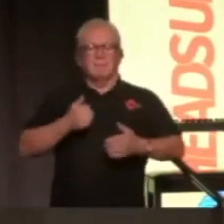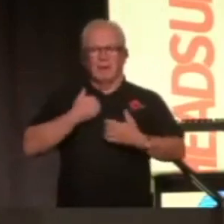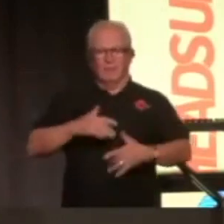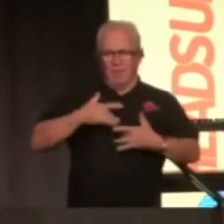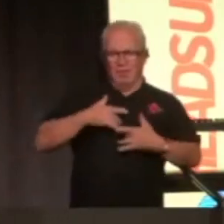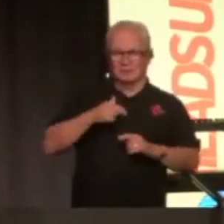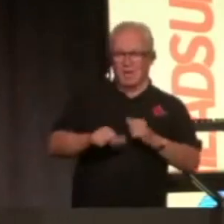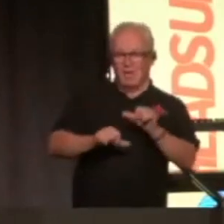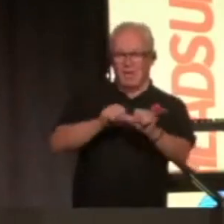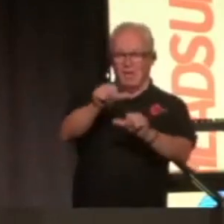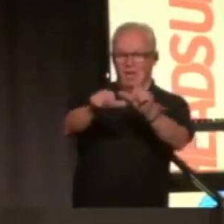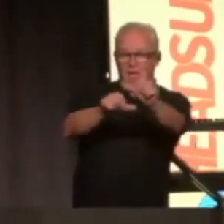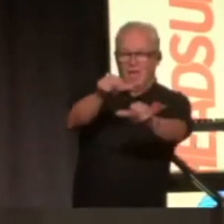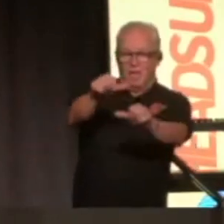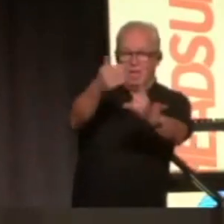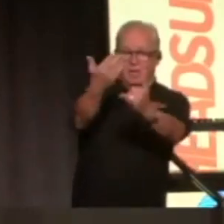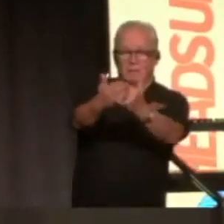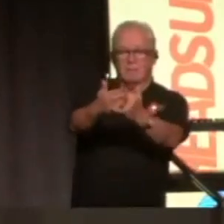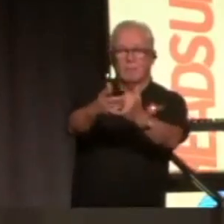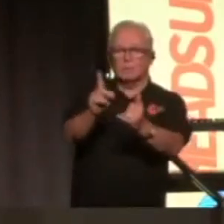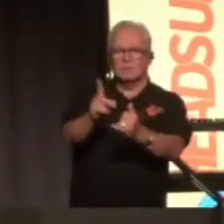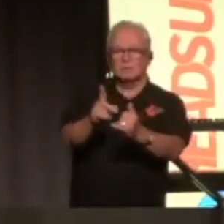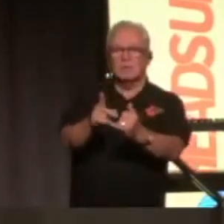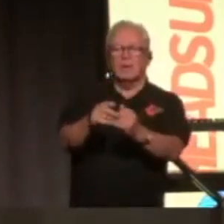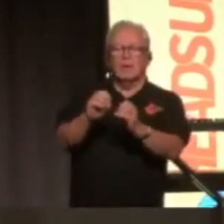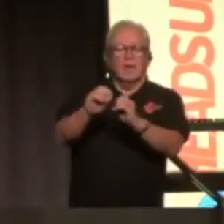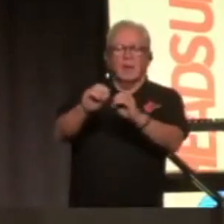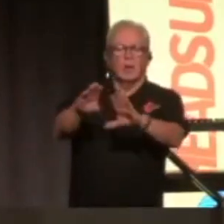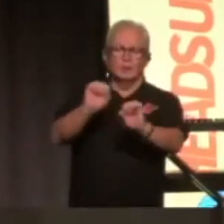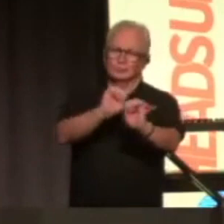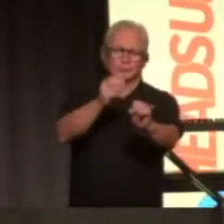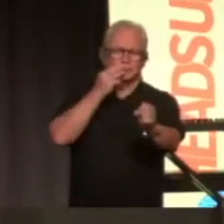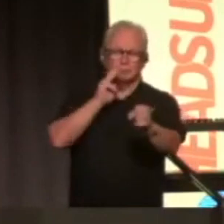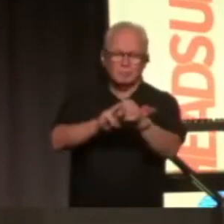opportunity because you will forfeit your promise because of how you feel.